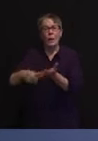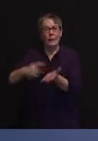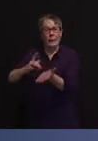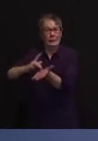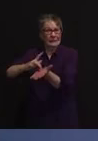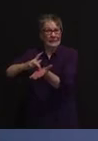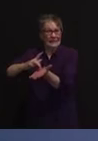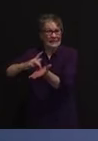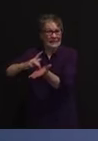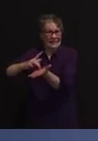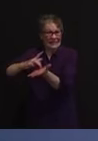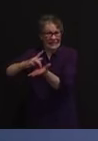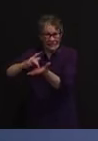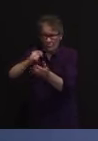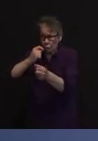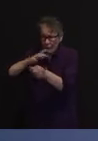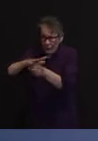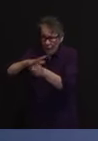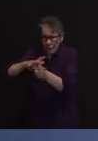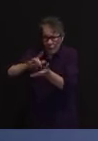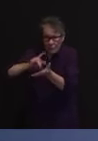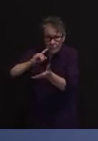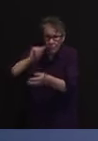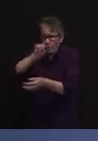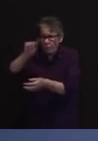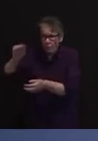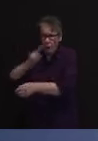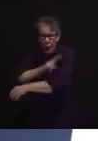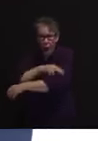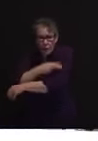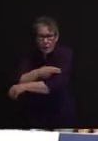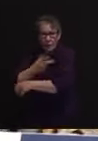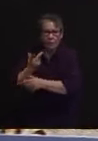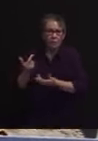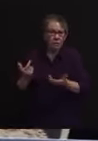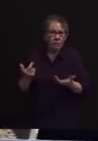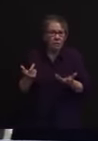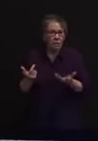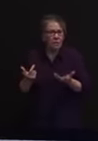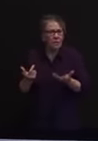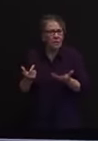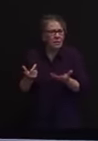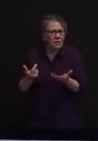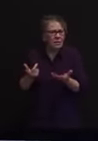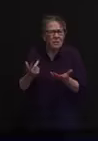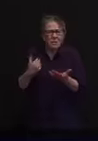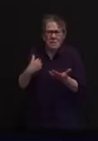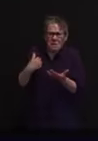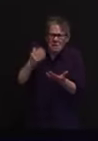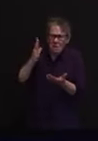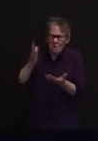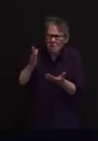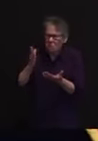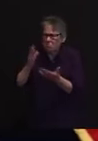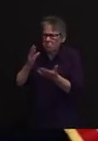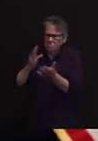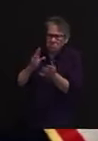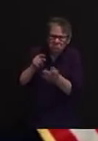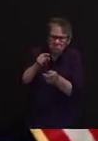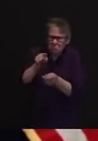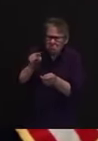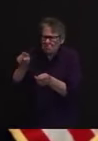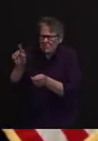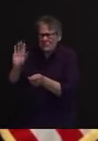can come back on that, the extent to which we have specifics. We're going to go to Dave here, and also whether or not there was a federal